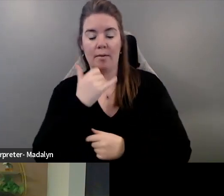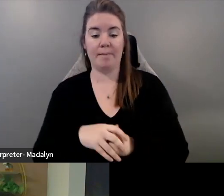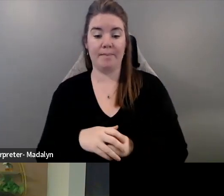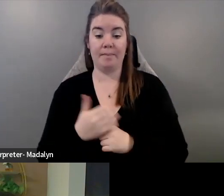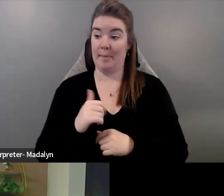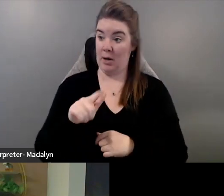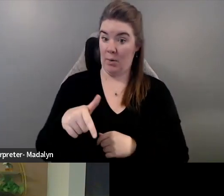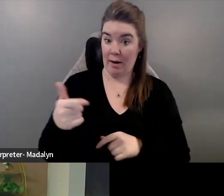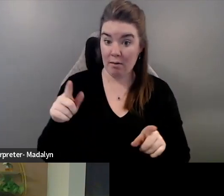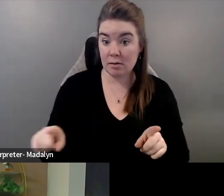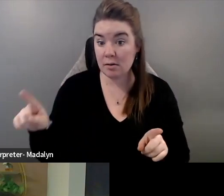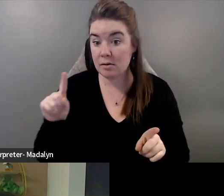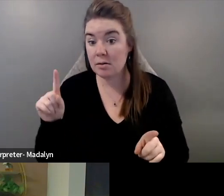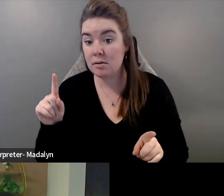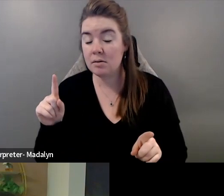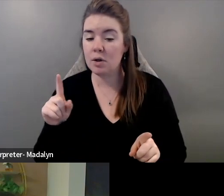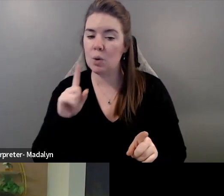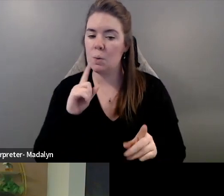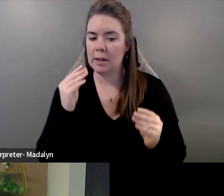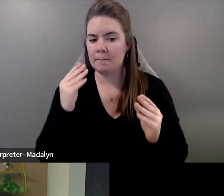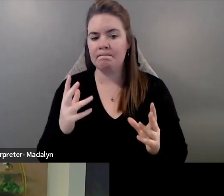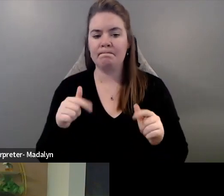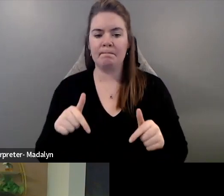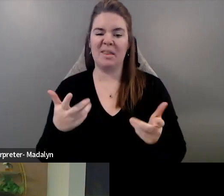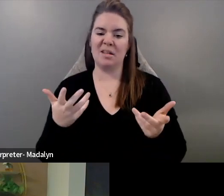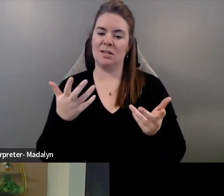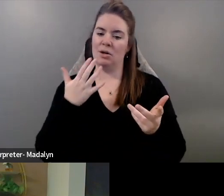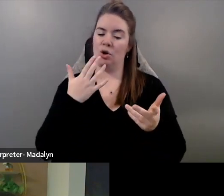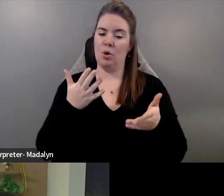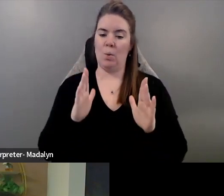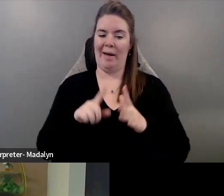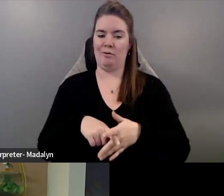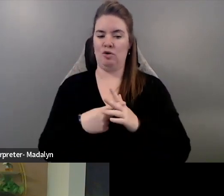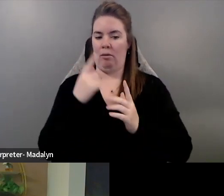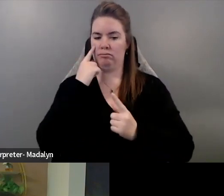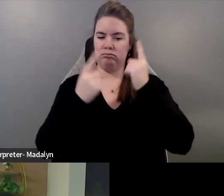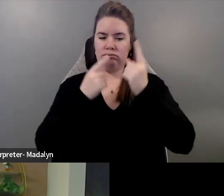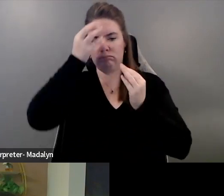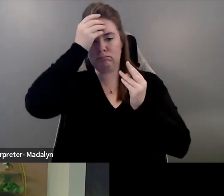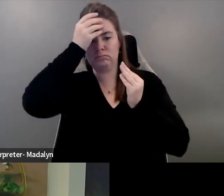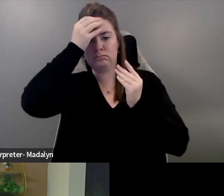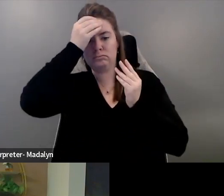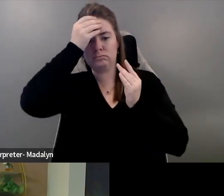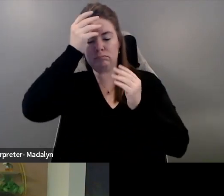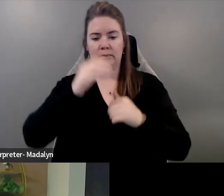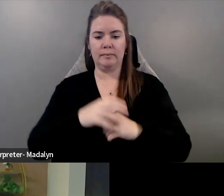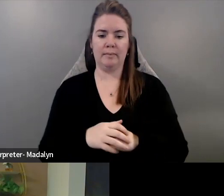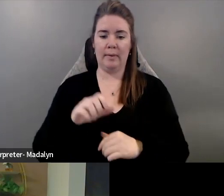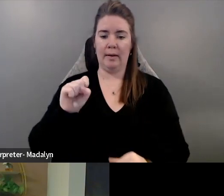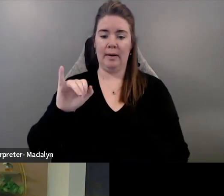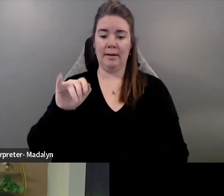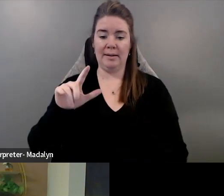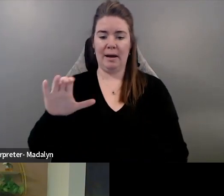is kind of a way to get started thinking about these because, you know, SILCs are kind of